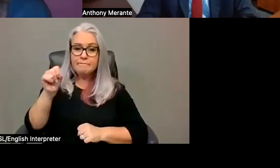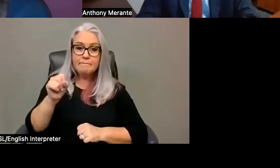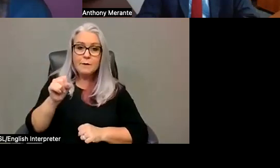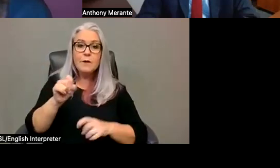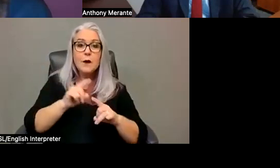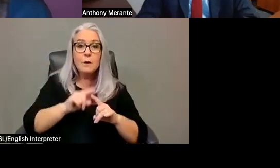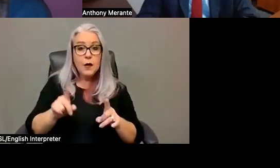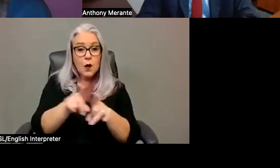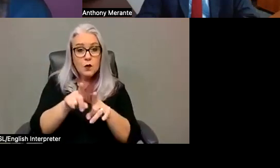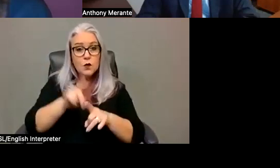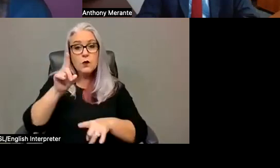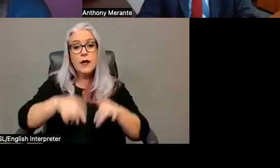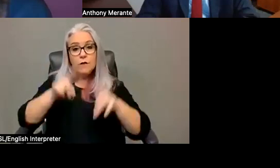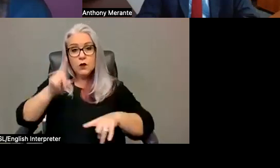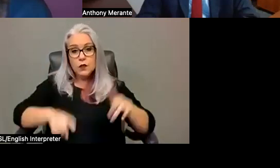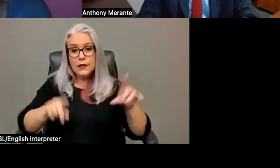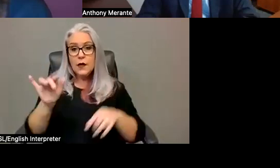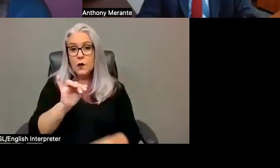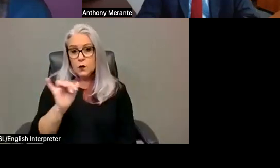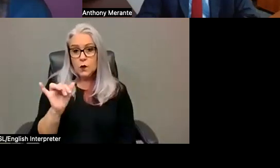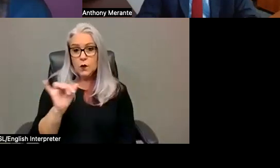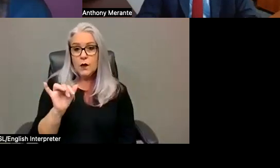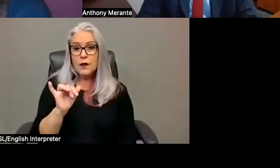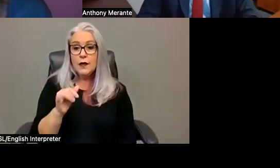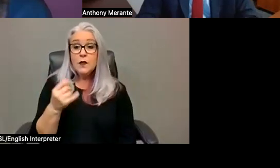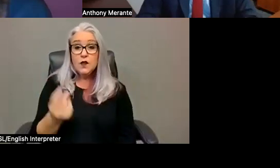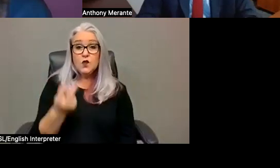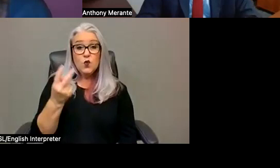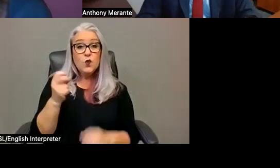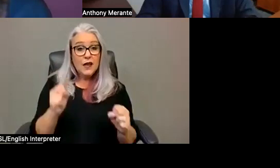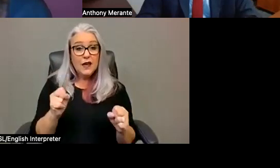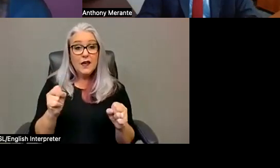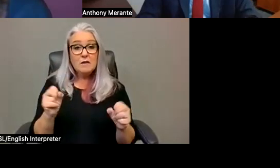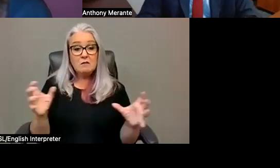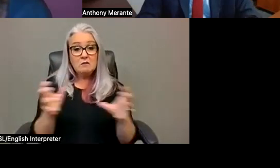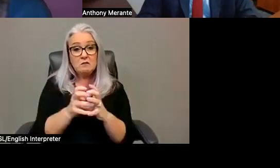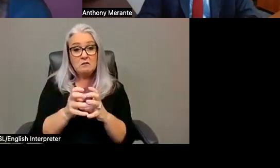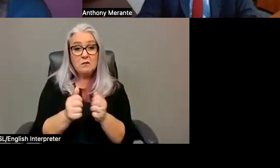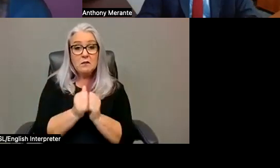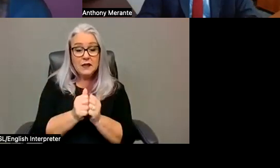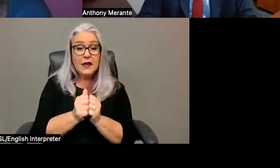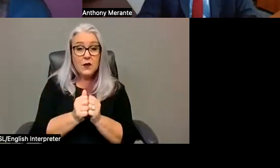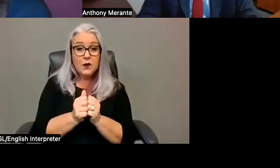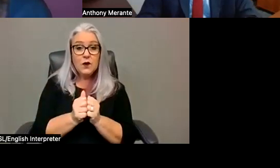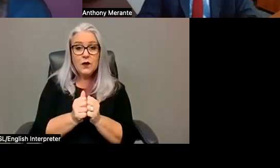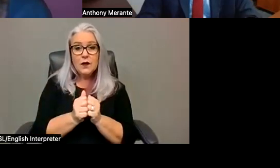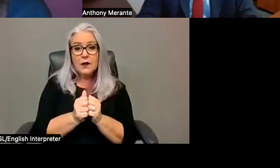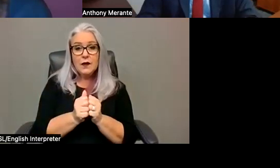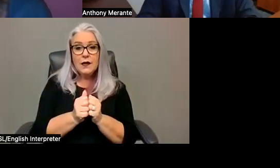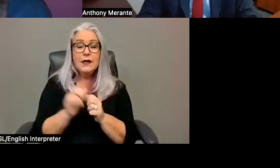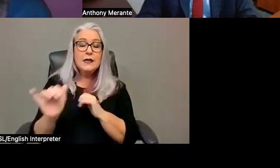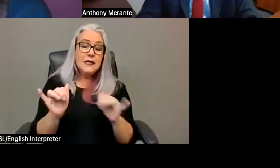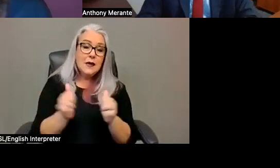for diversity as well, because the two can work very easily together. And I've done the same thing with the workforce, the